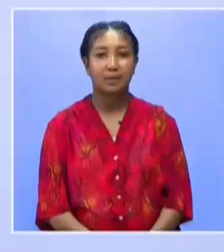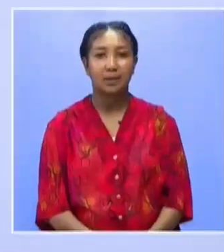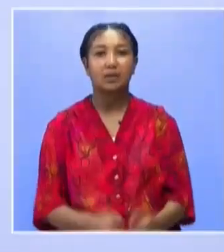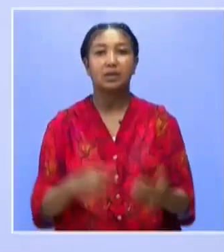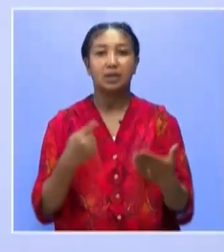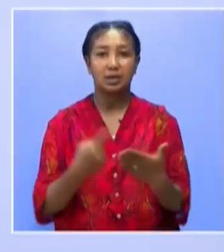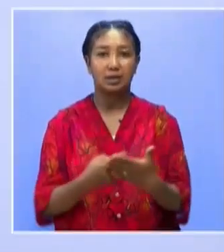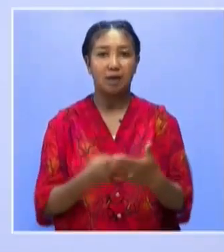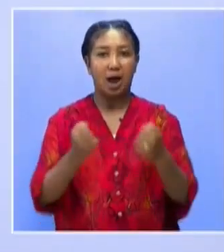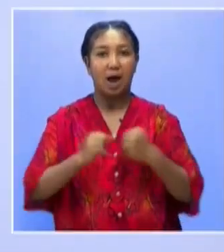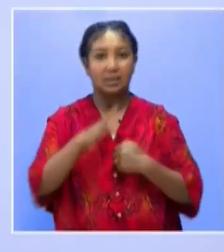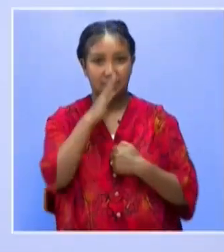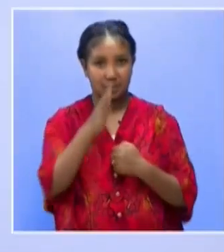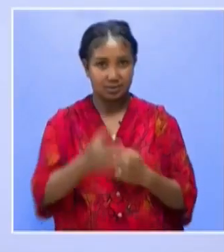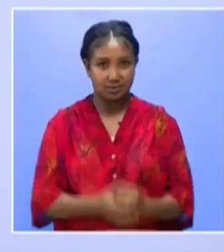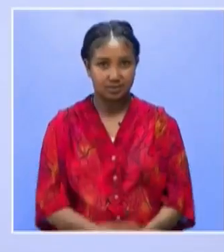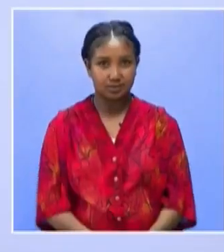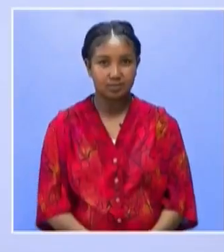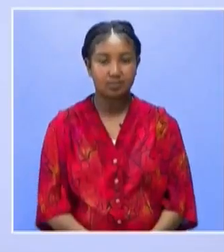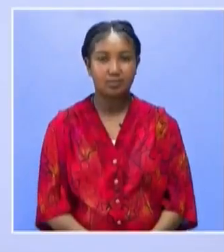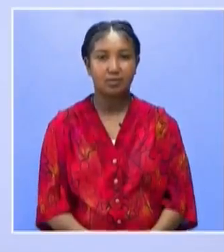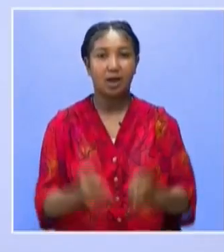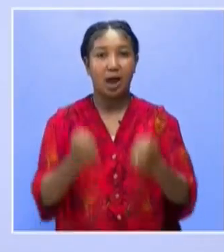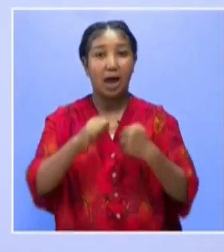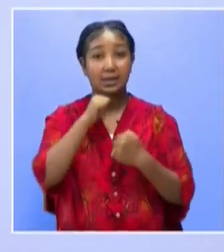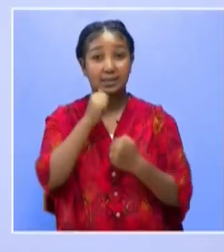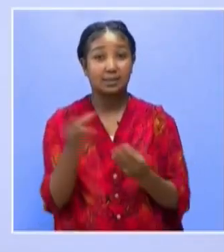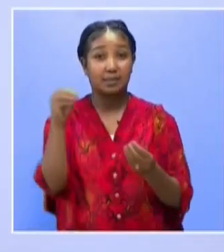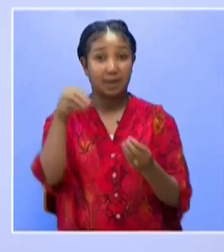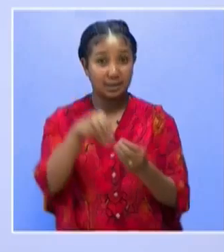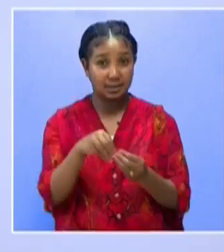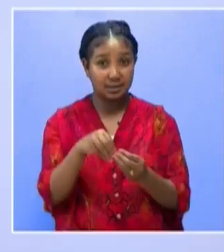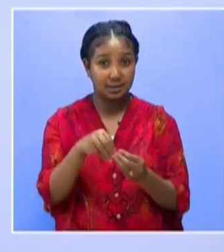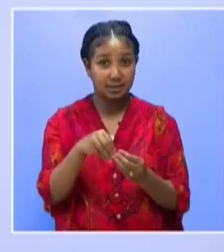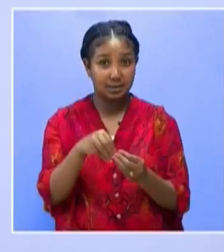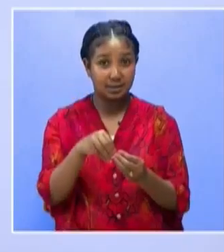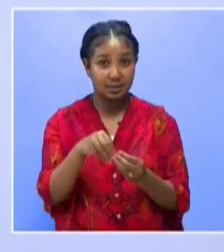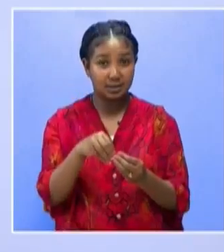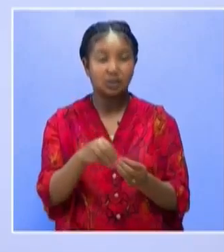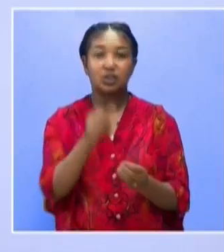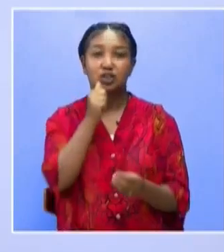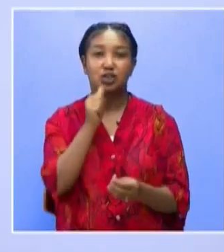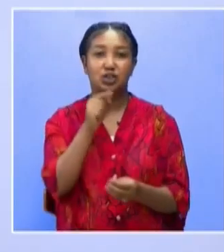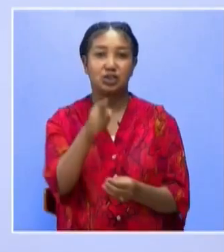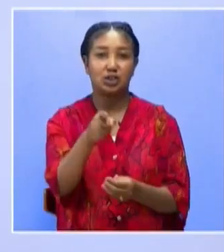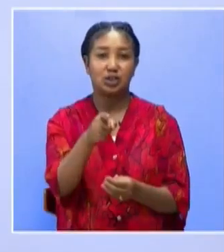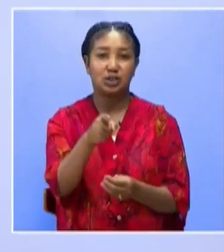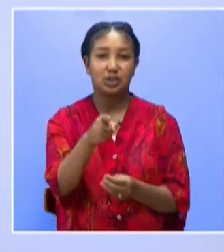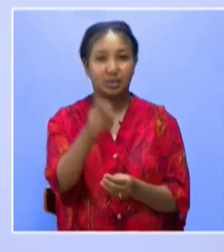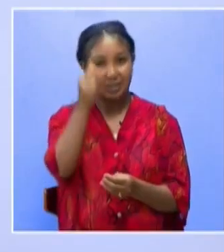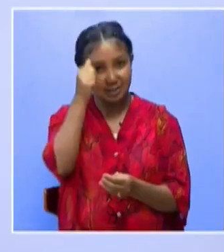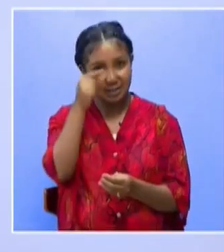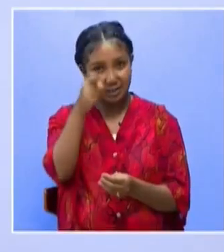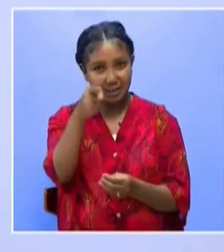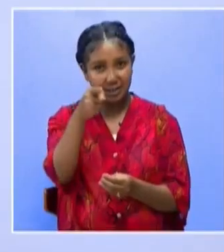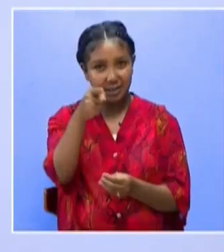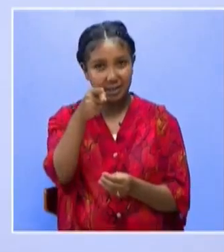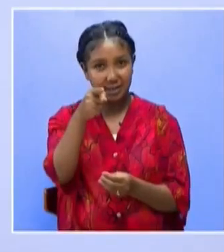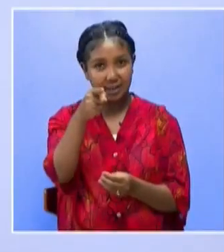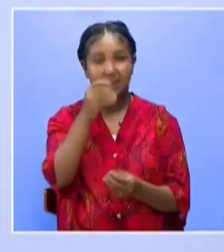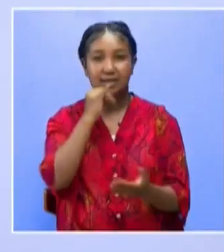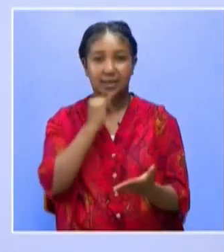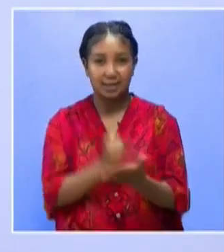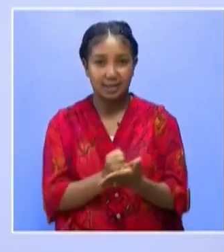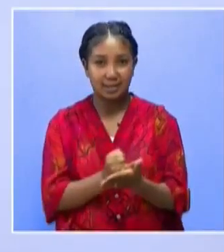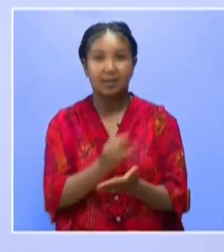here, hasn't, okay? Hasn't plus she, he,